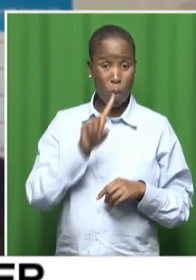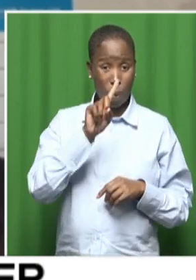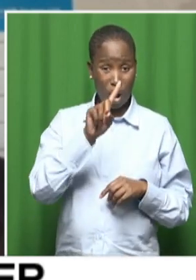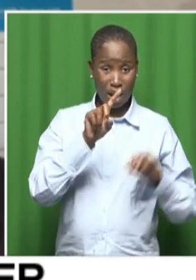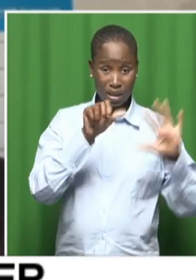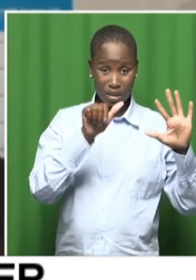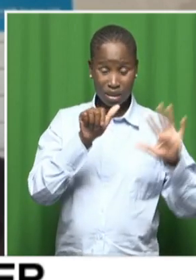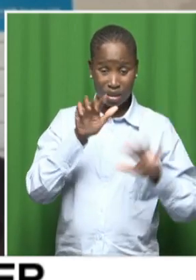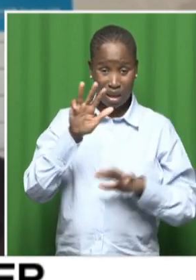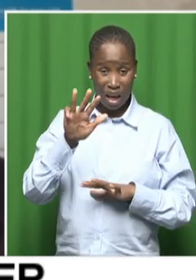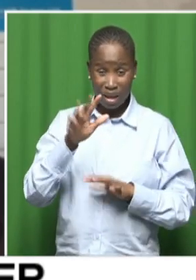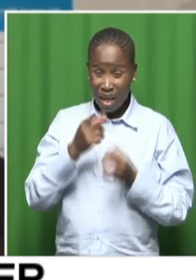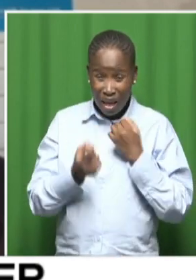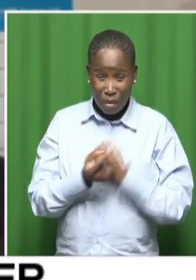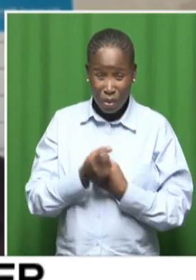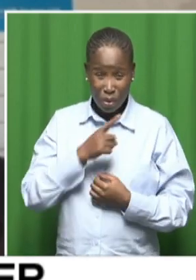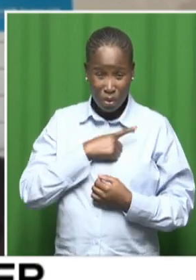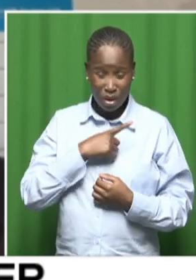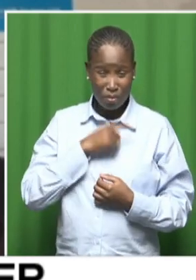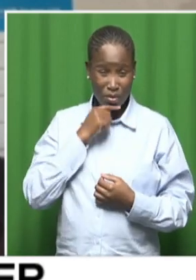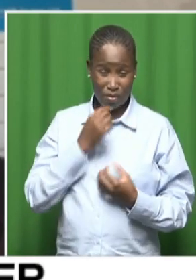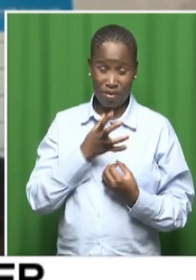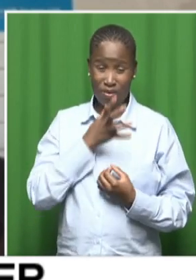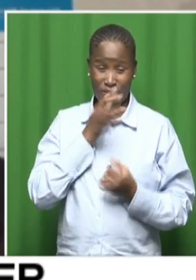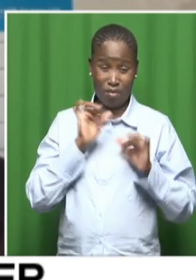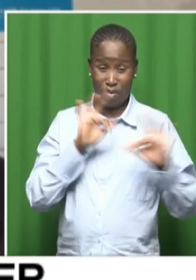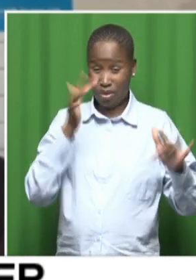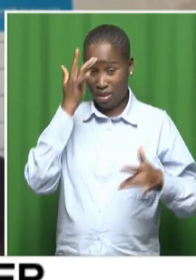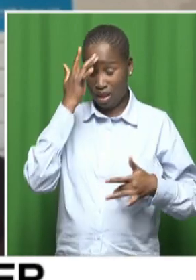was the last time that we had so many cases reported in the country?